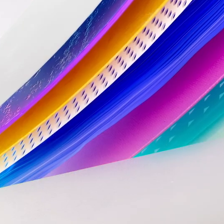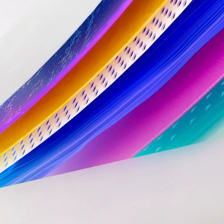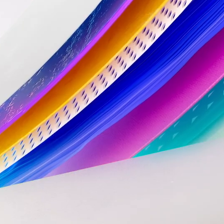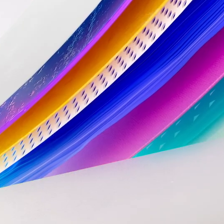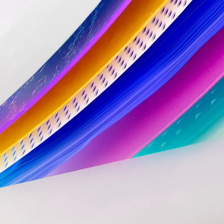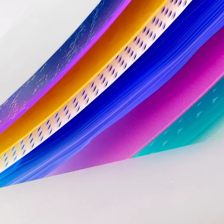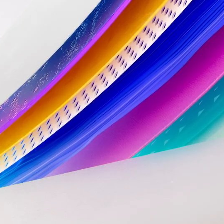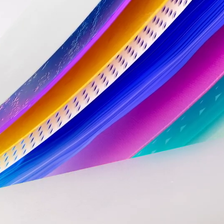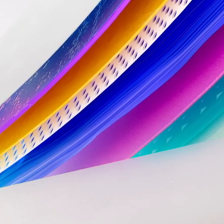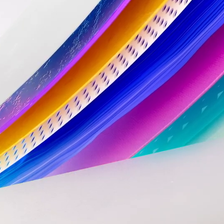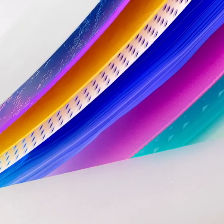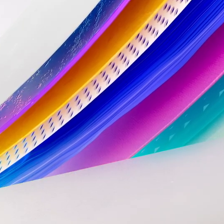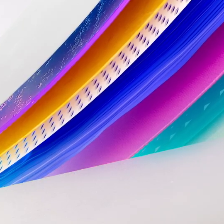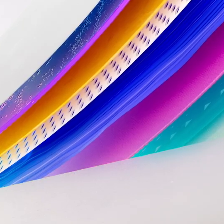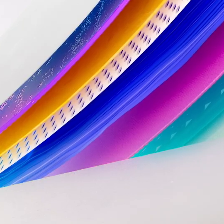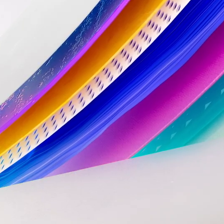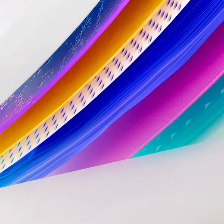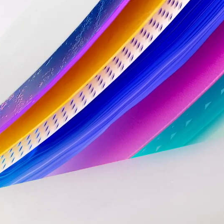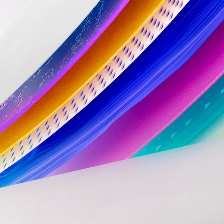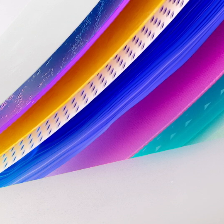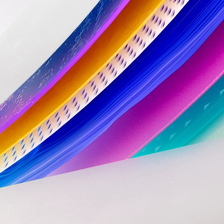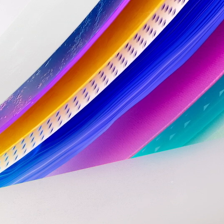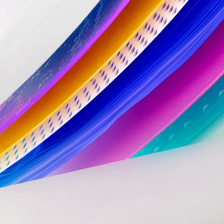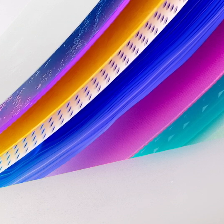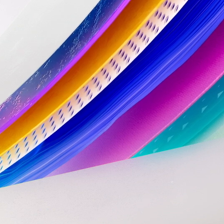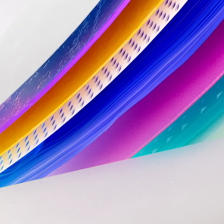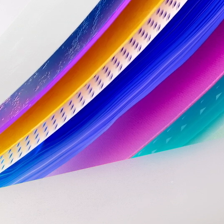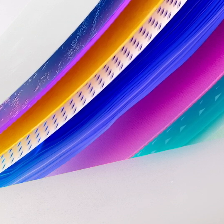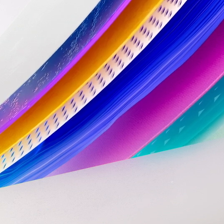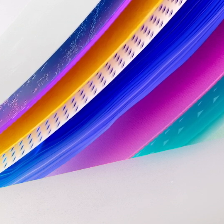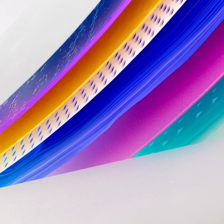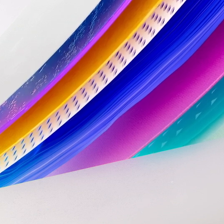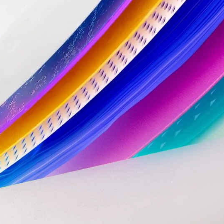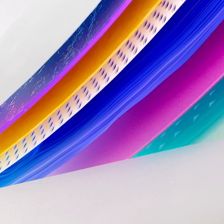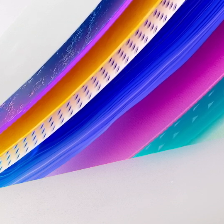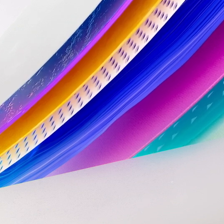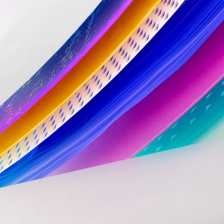undulating bands frame the words, "Thank you for participating, and there's